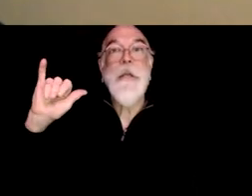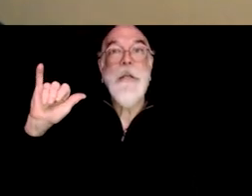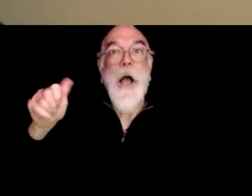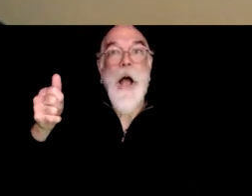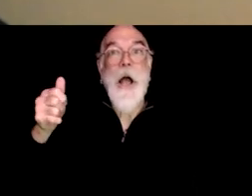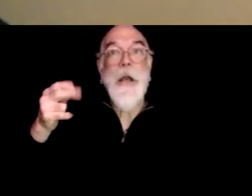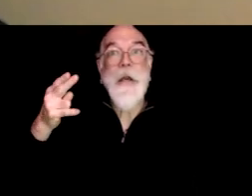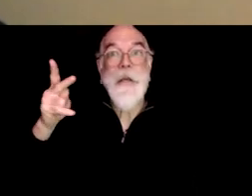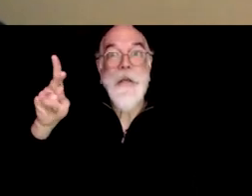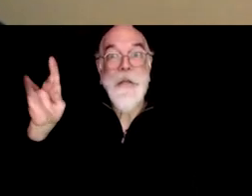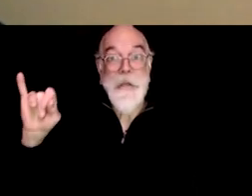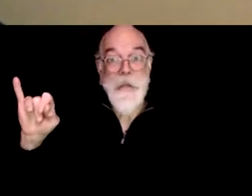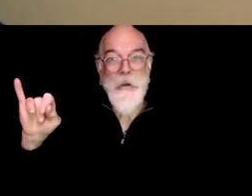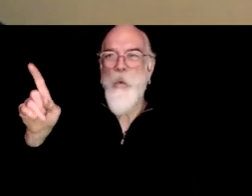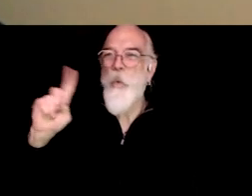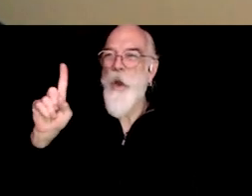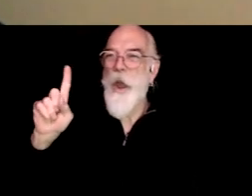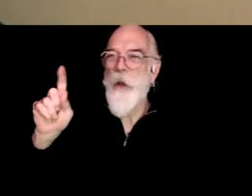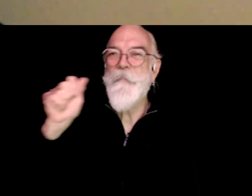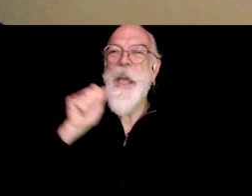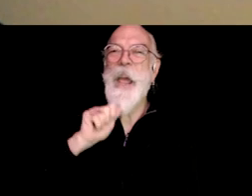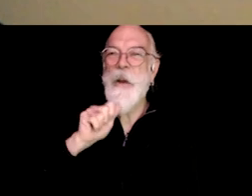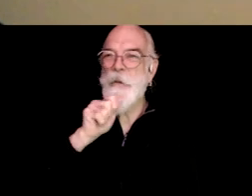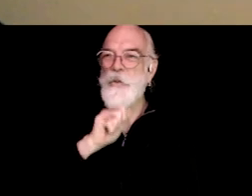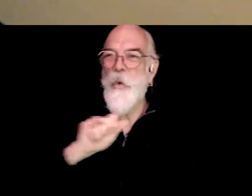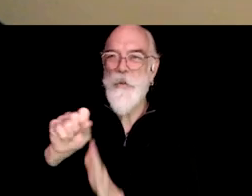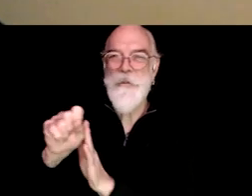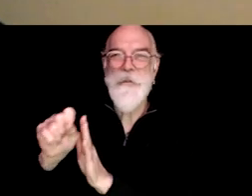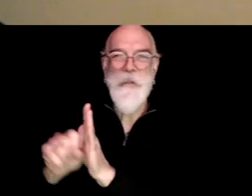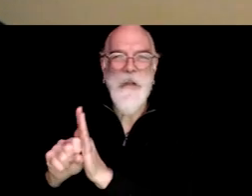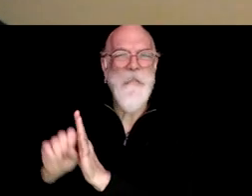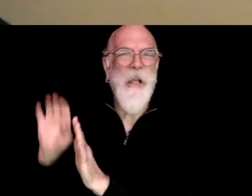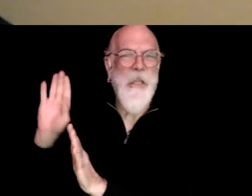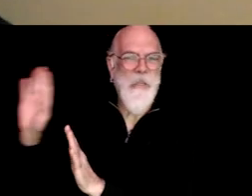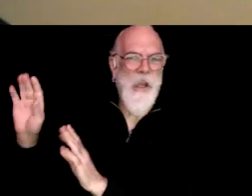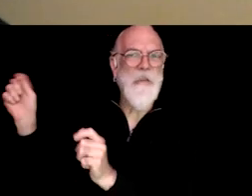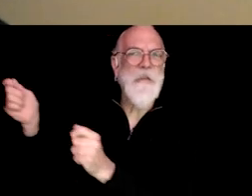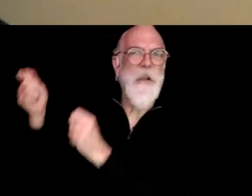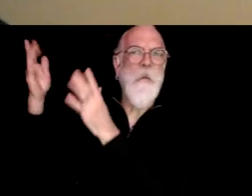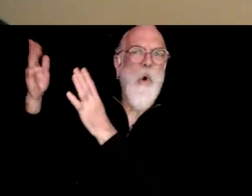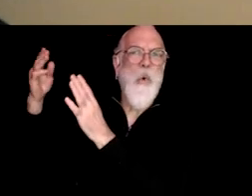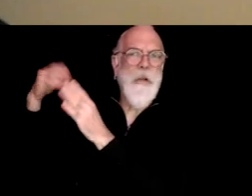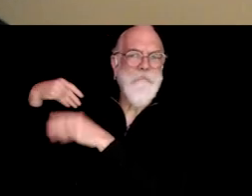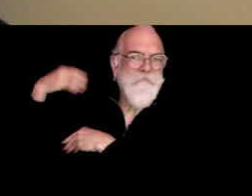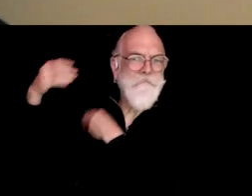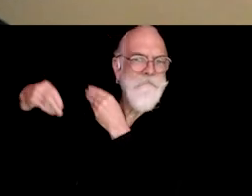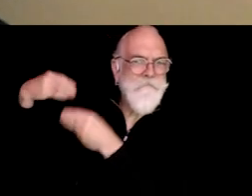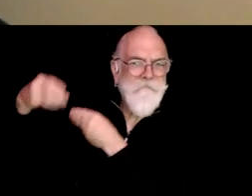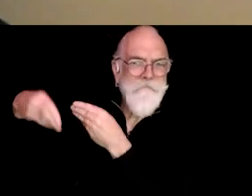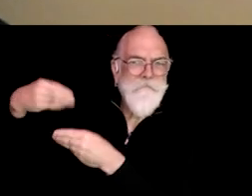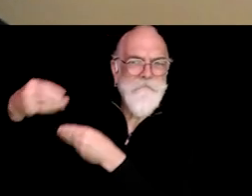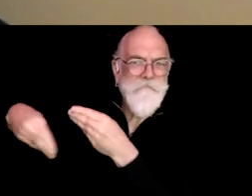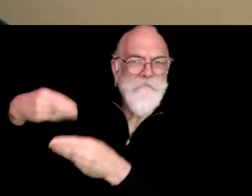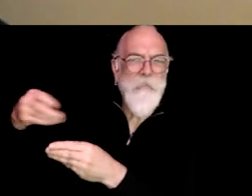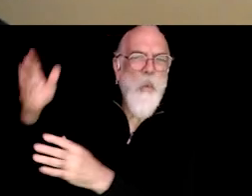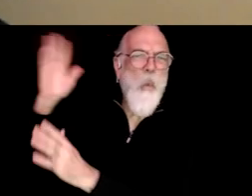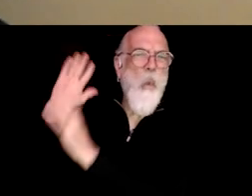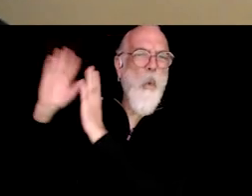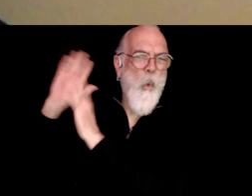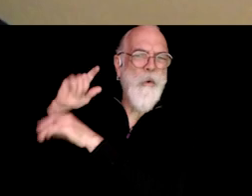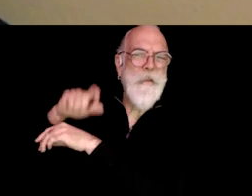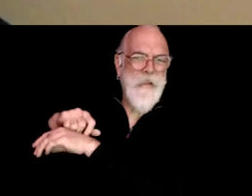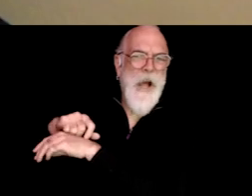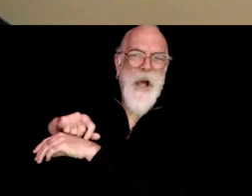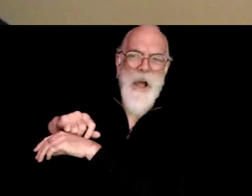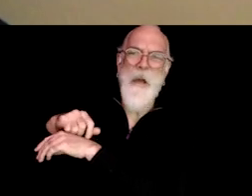Arizona. This dance is a ceremony passed down from ancient and unearthed